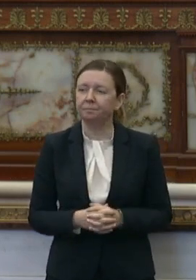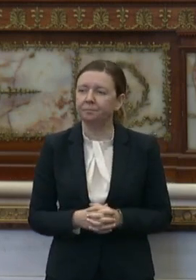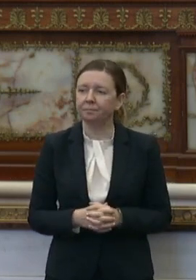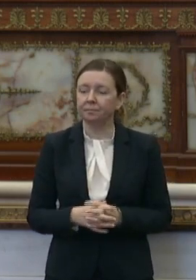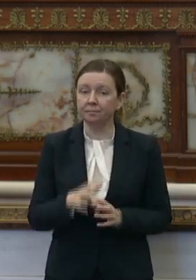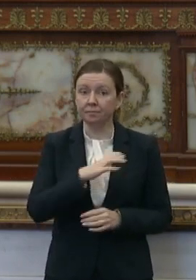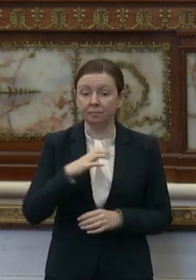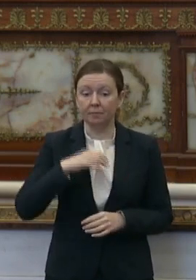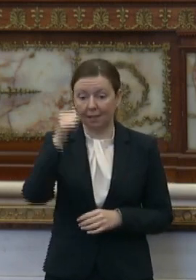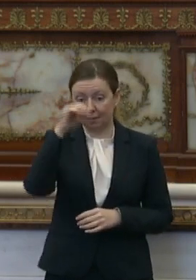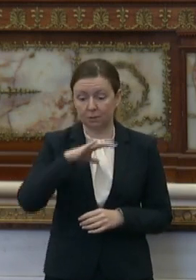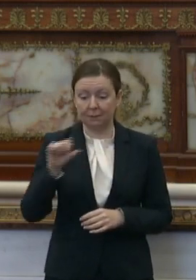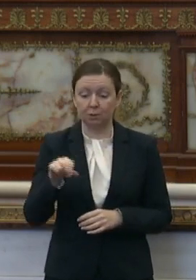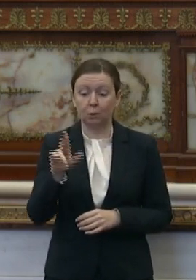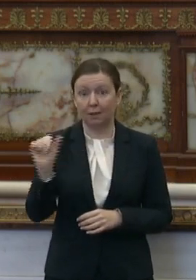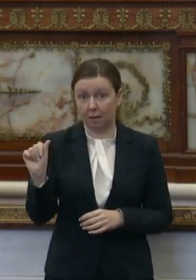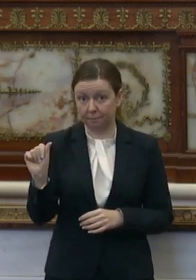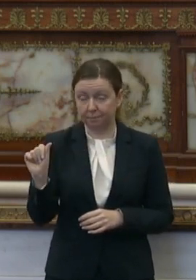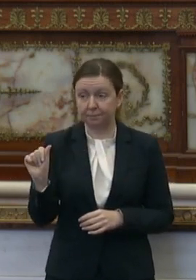Councilman Squilla?